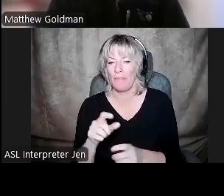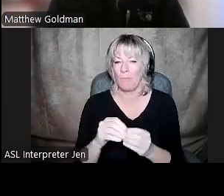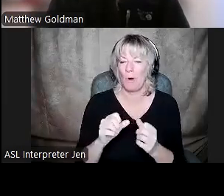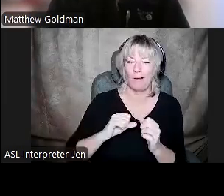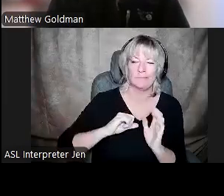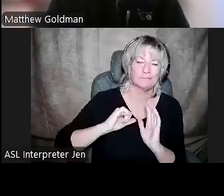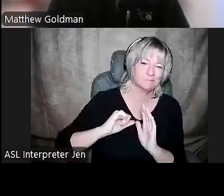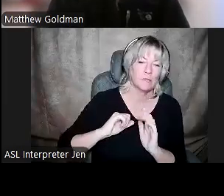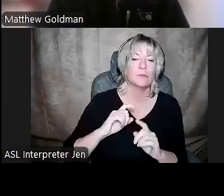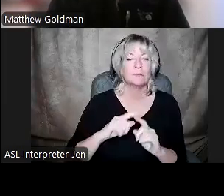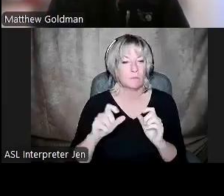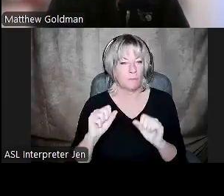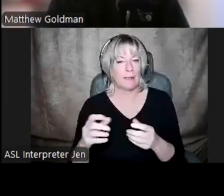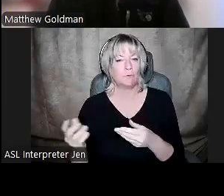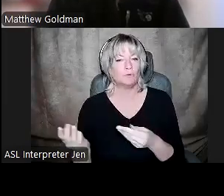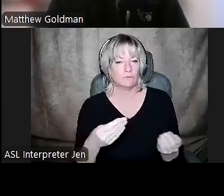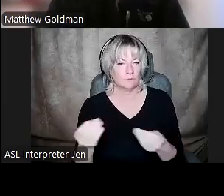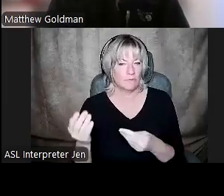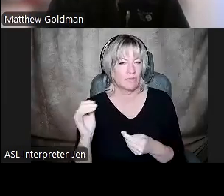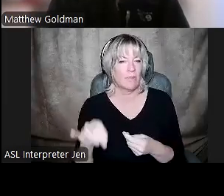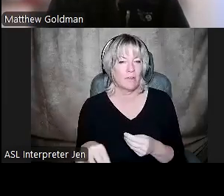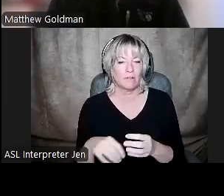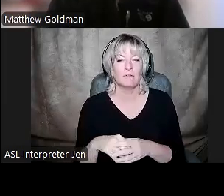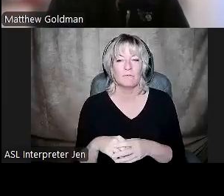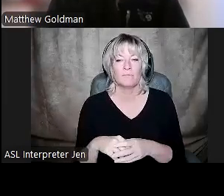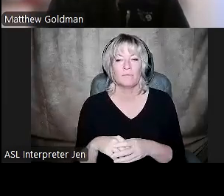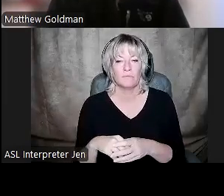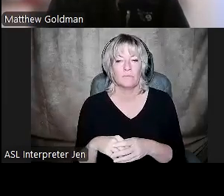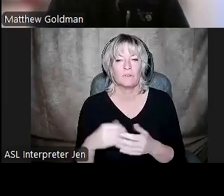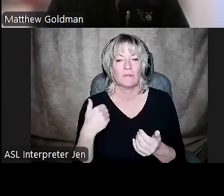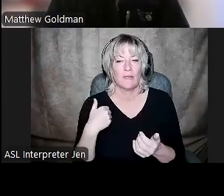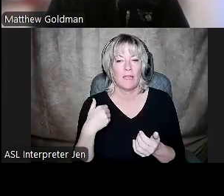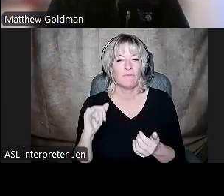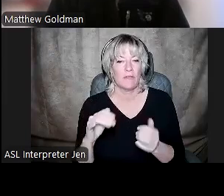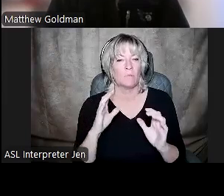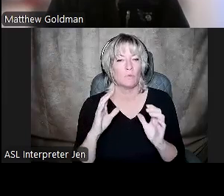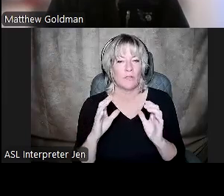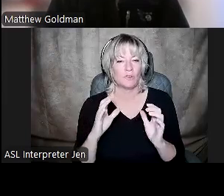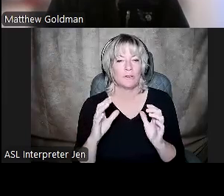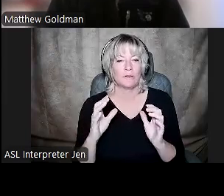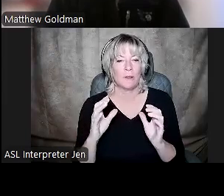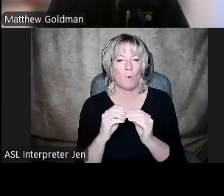able to facilitate that and have that communication a little easier and